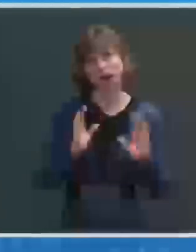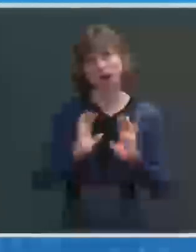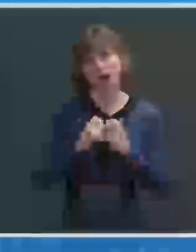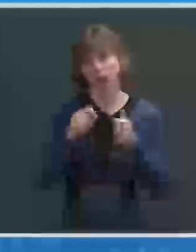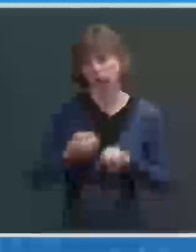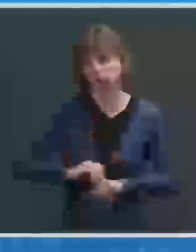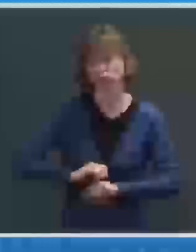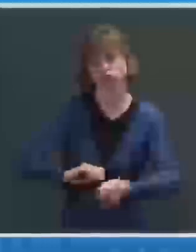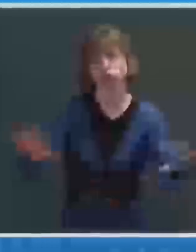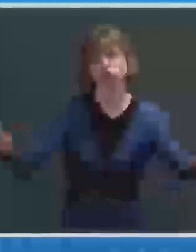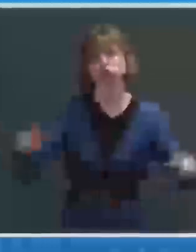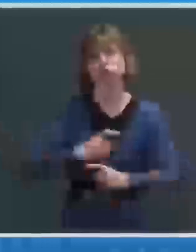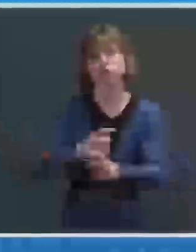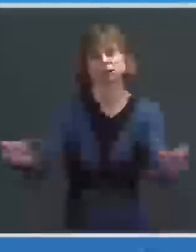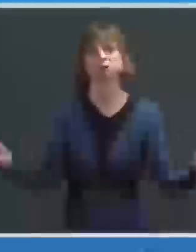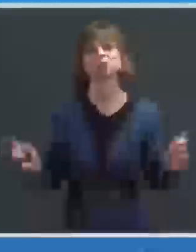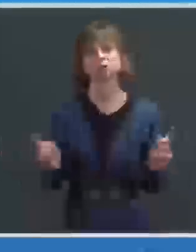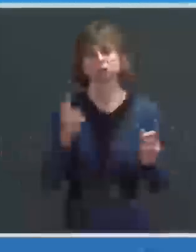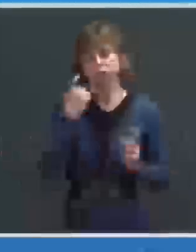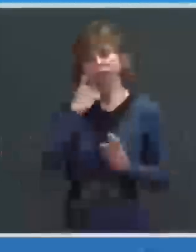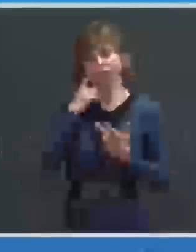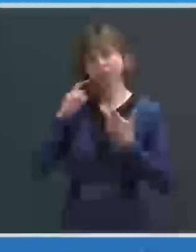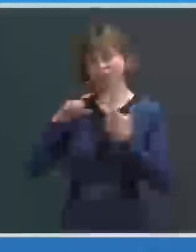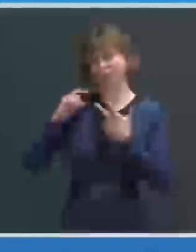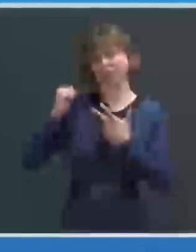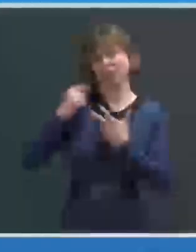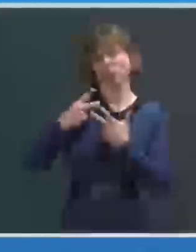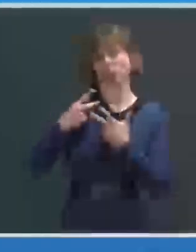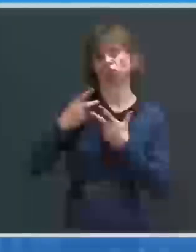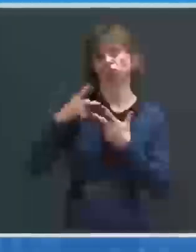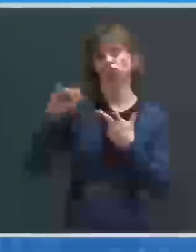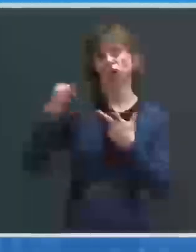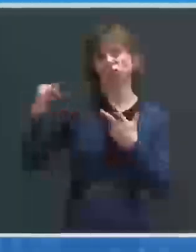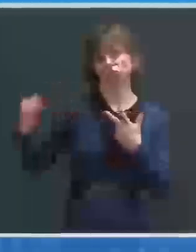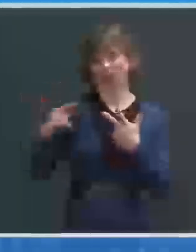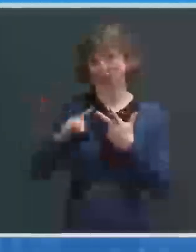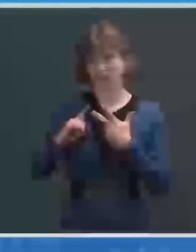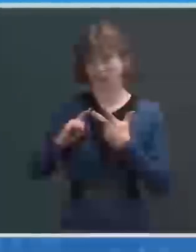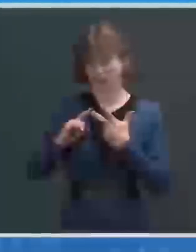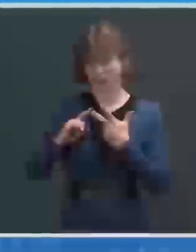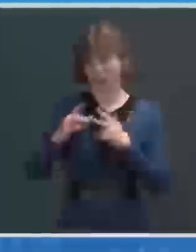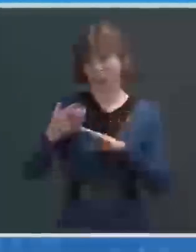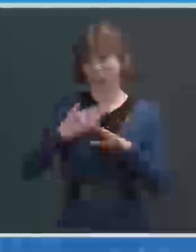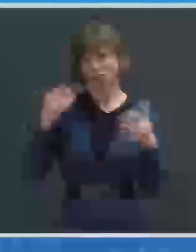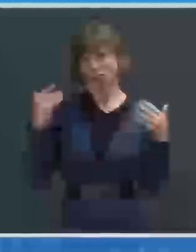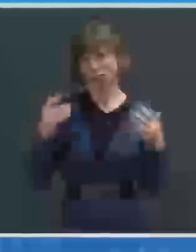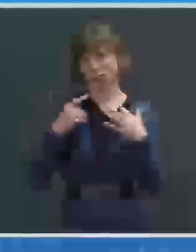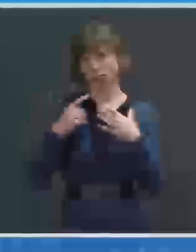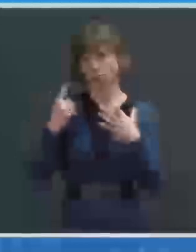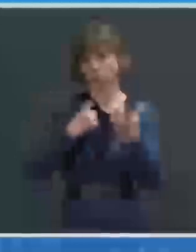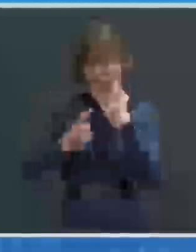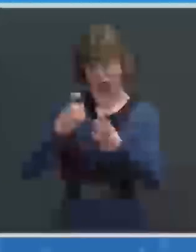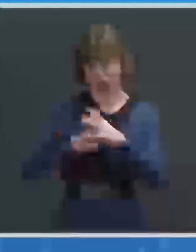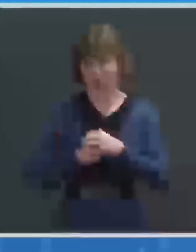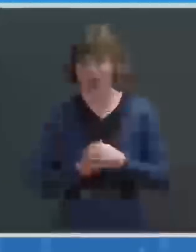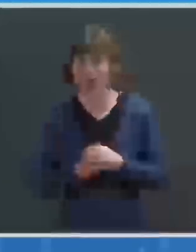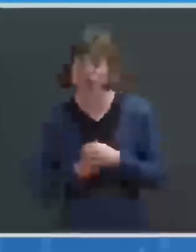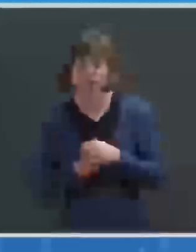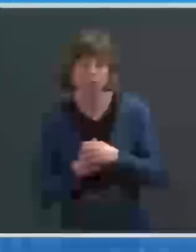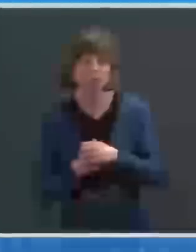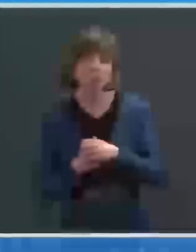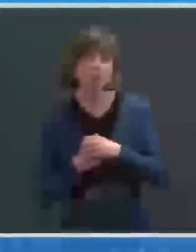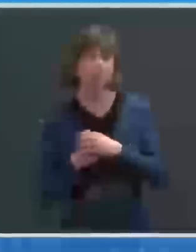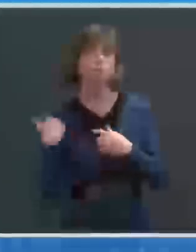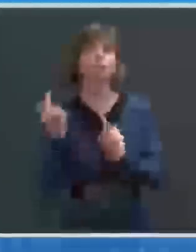of the recently authorized Johnson & Johnson vaccine before we open it up for questions. For the last